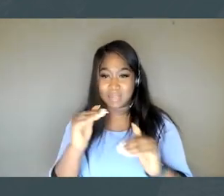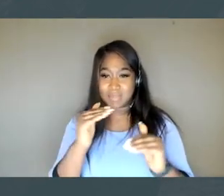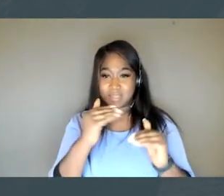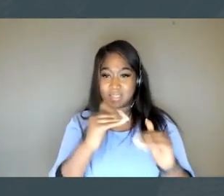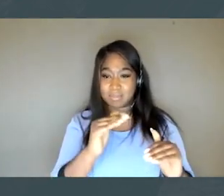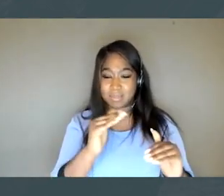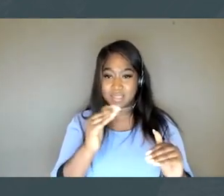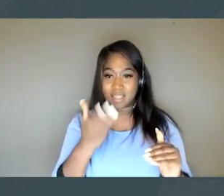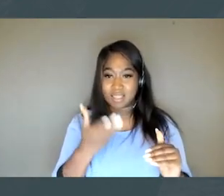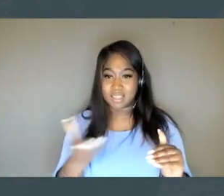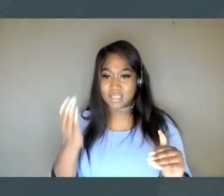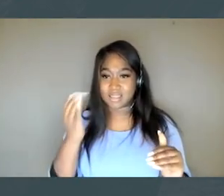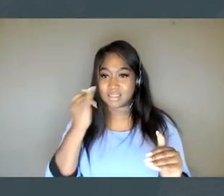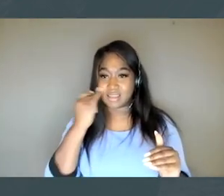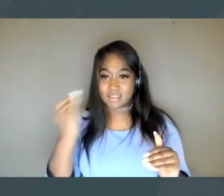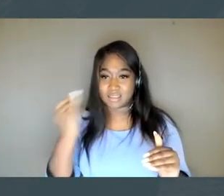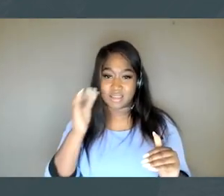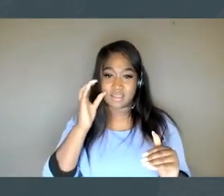collective trajectories,